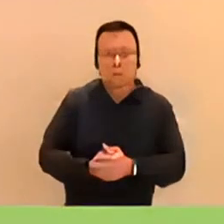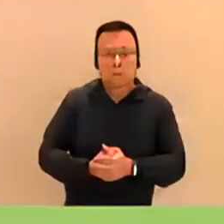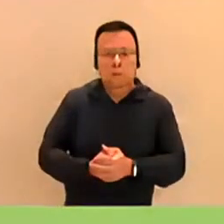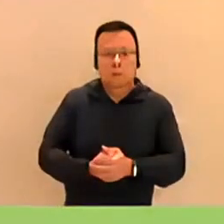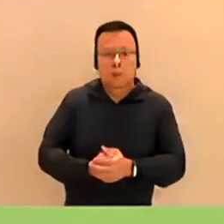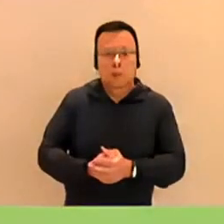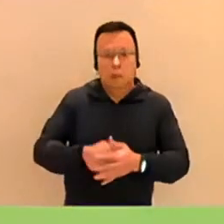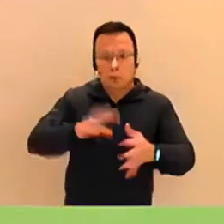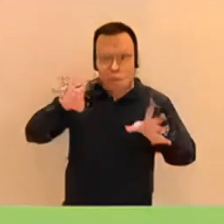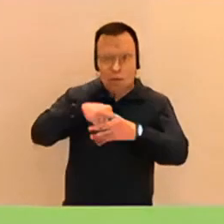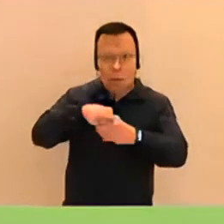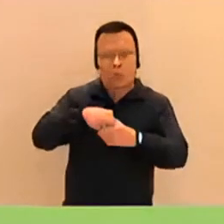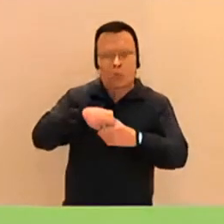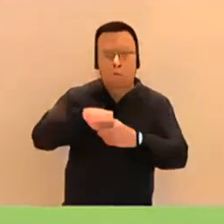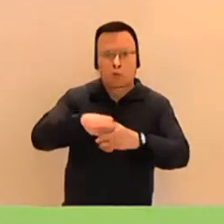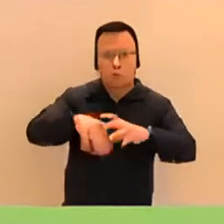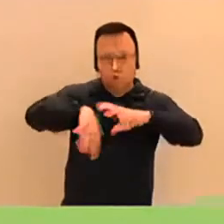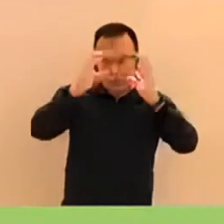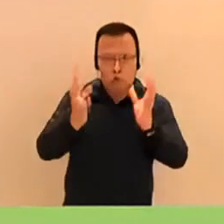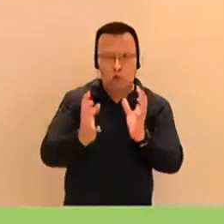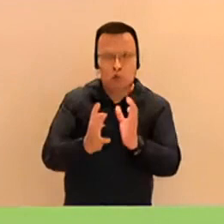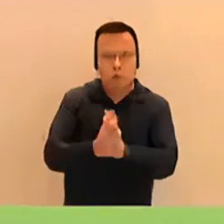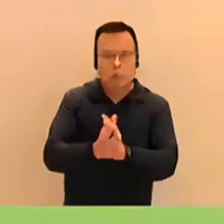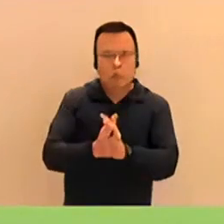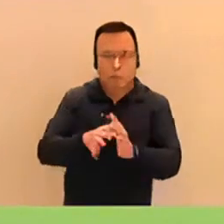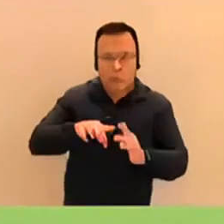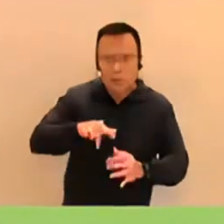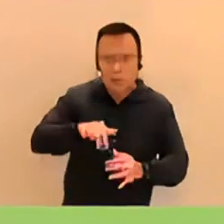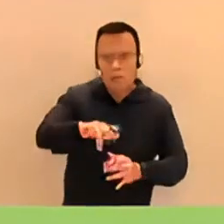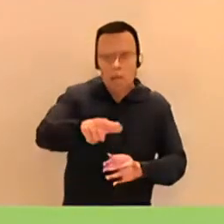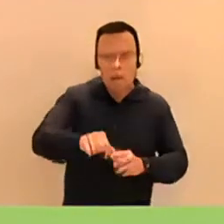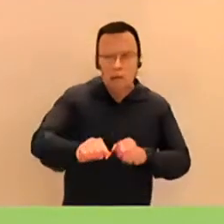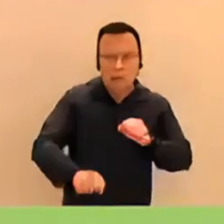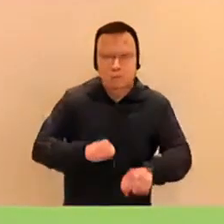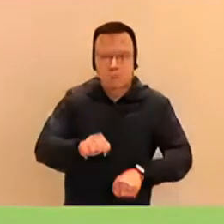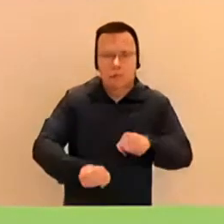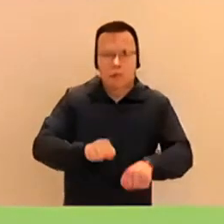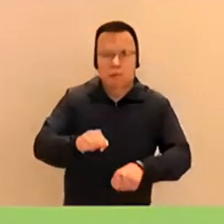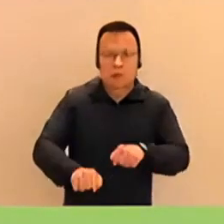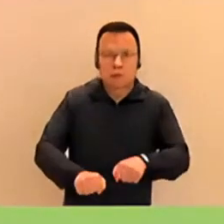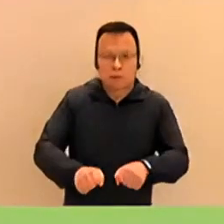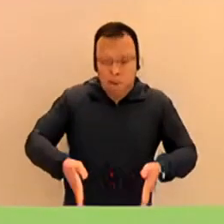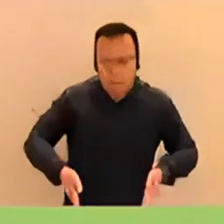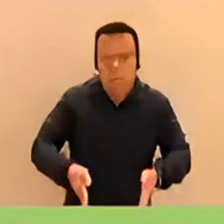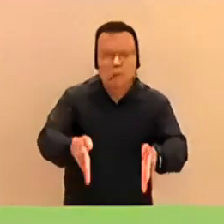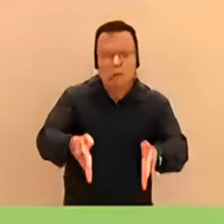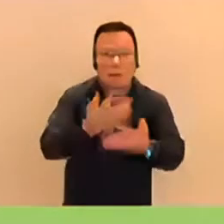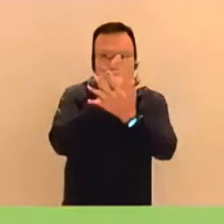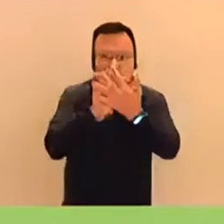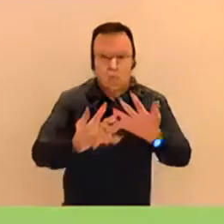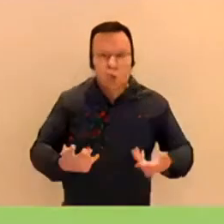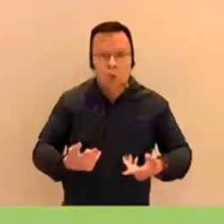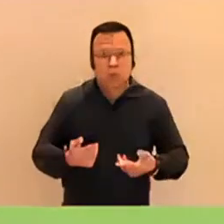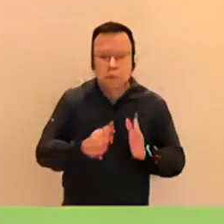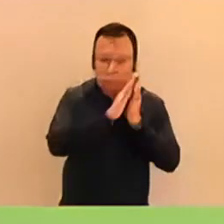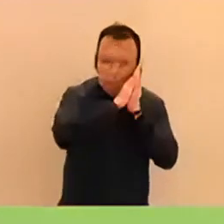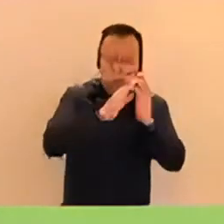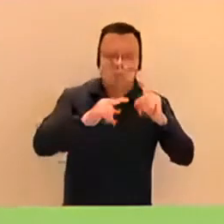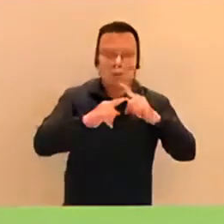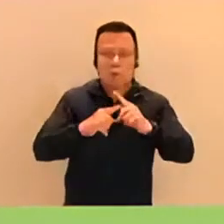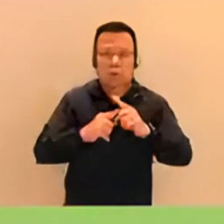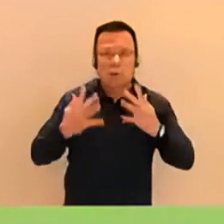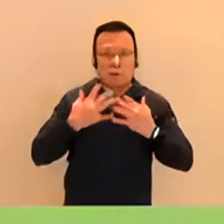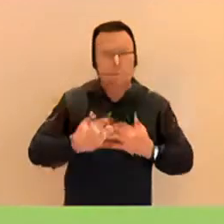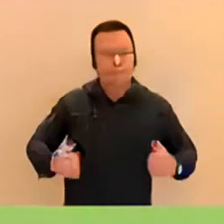comprehensive pedestrians and cycle track networks to allow residents to travel by healthy modes, such as walking